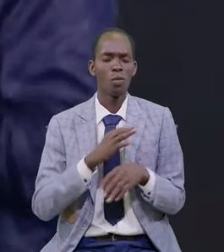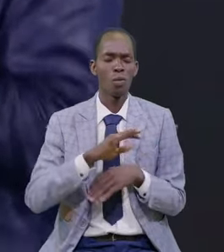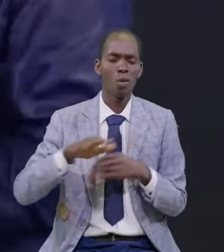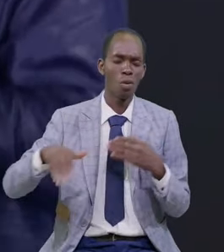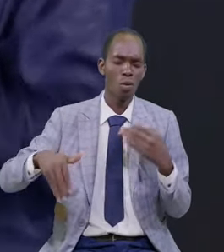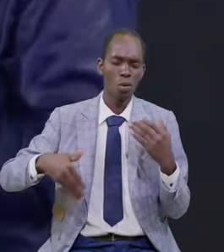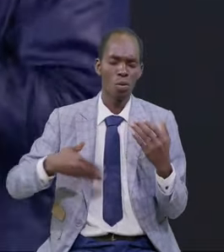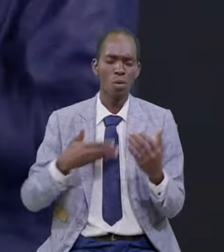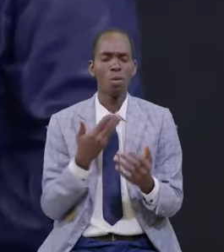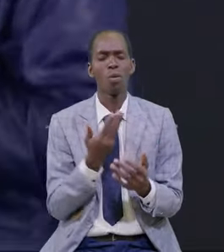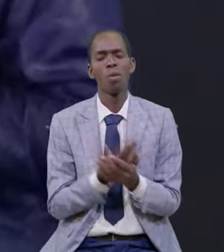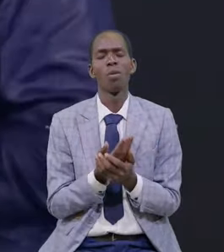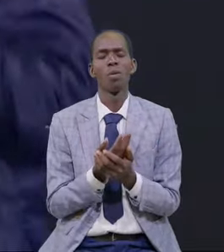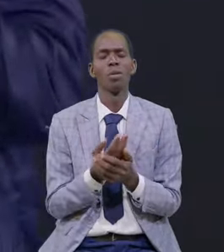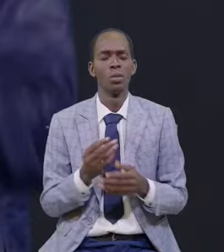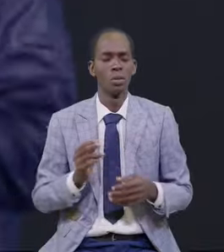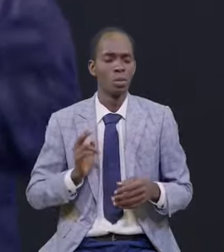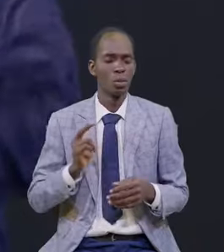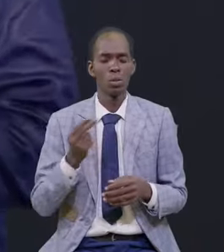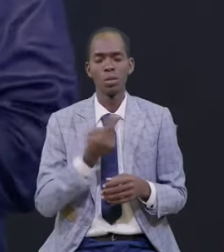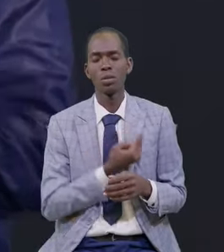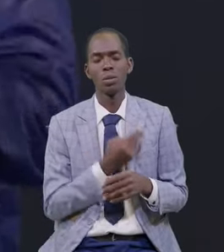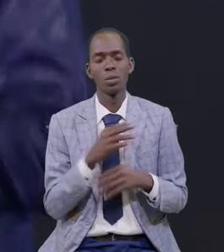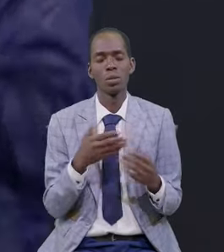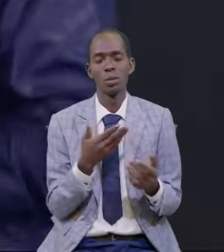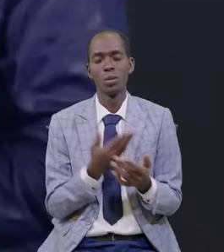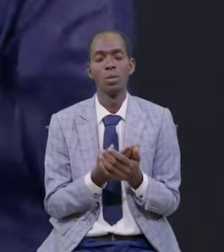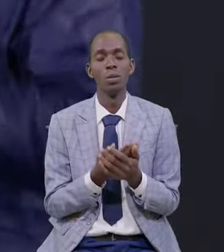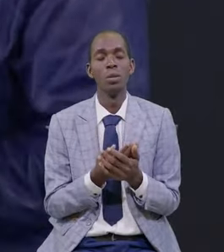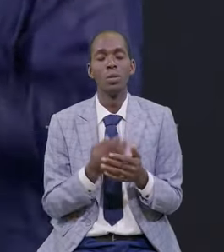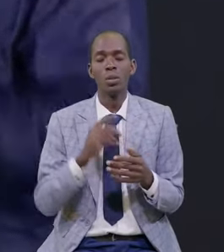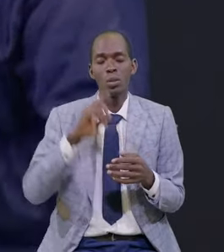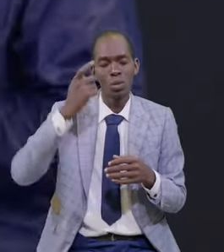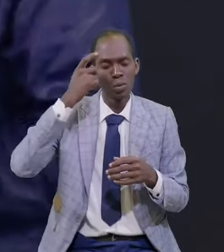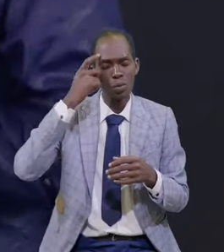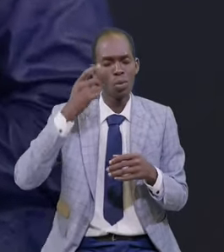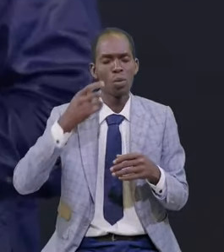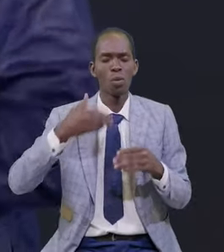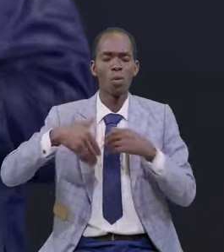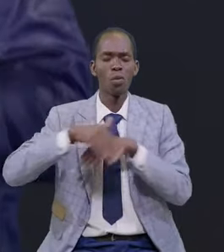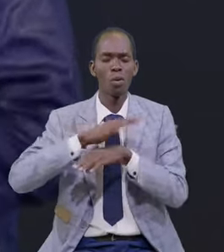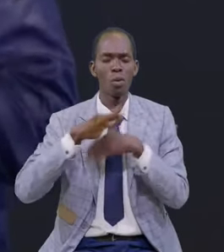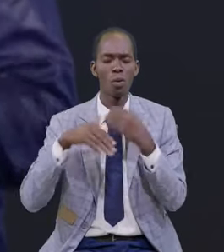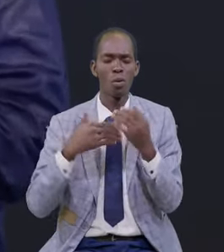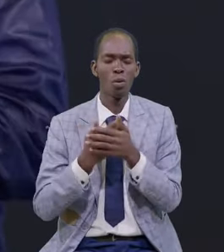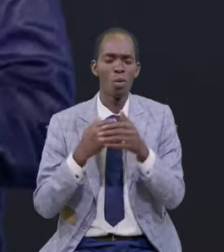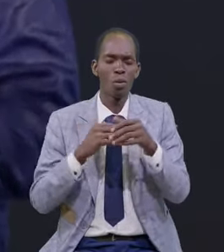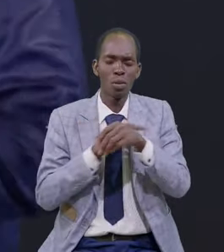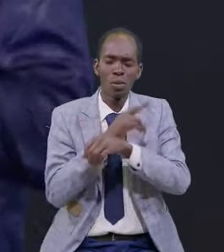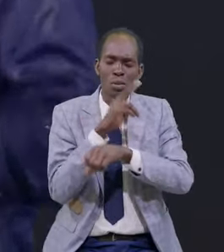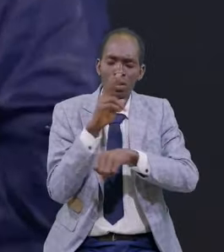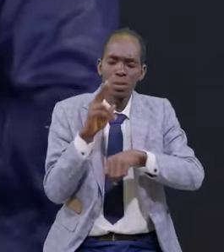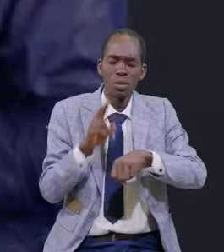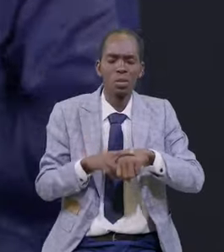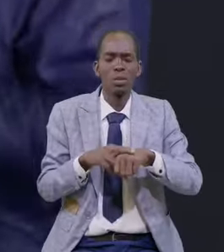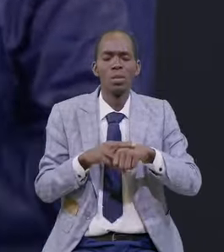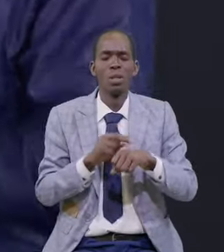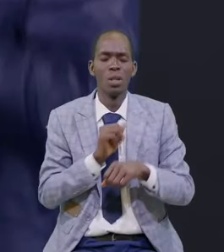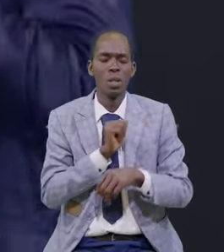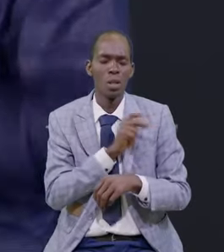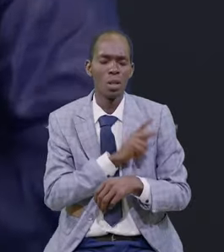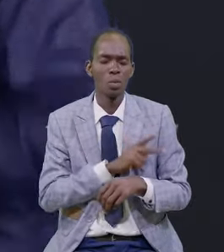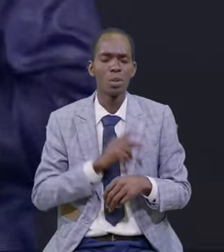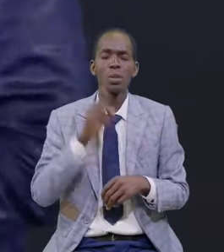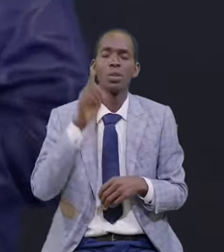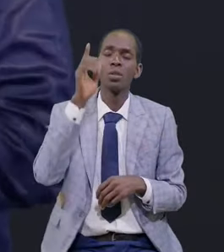and the governor among all nations let's appreciate Jesus for the gift for